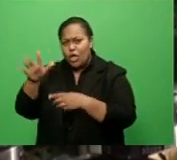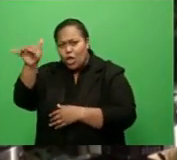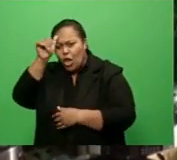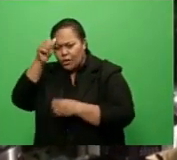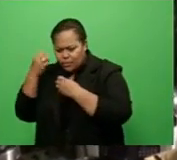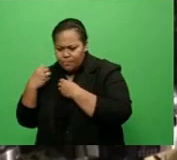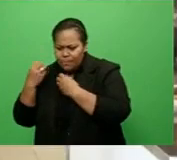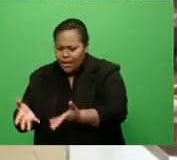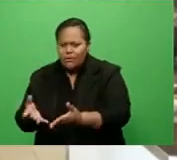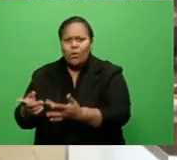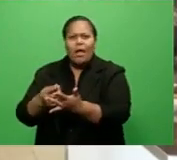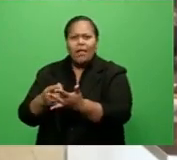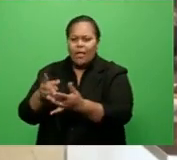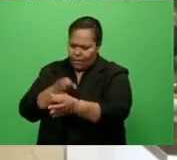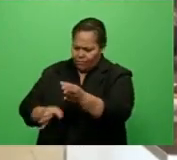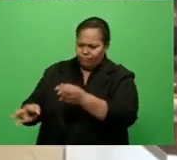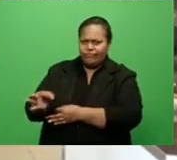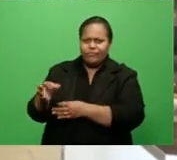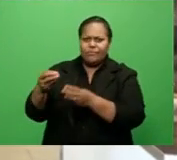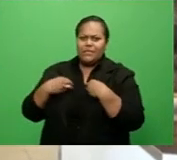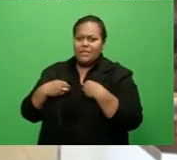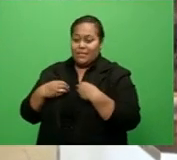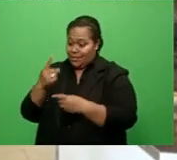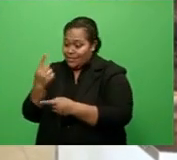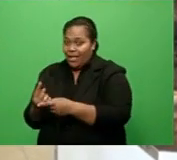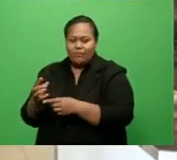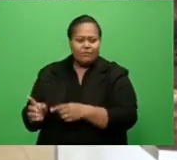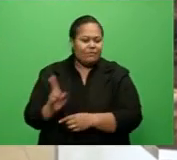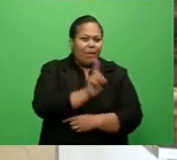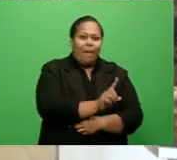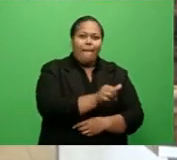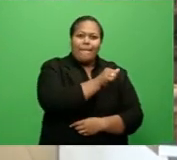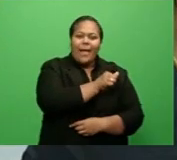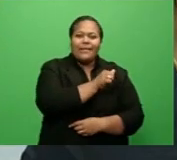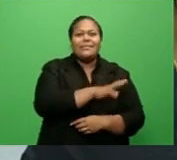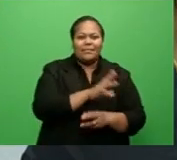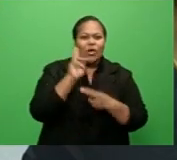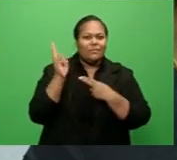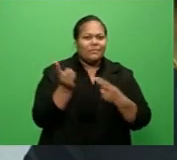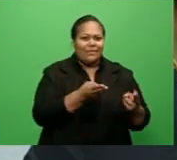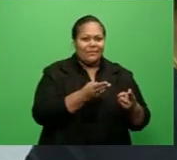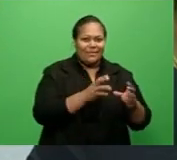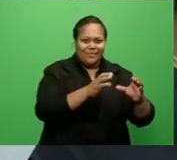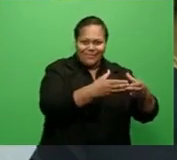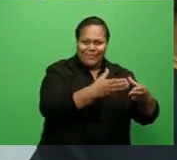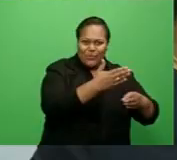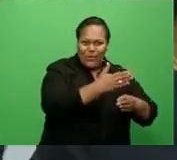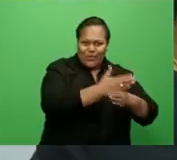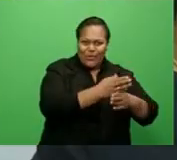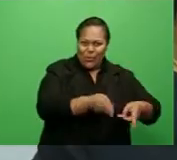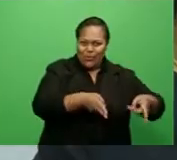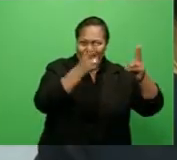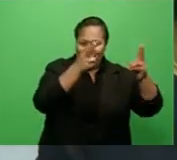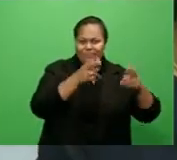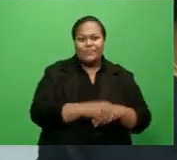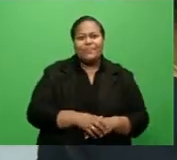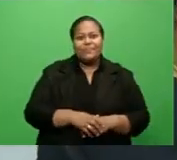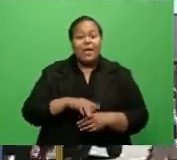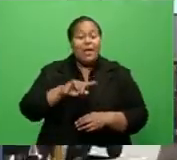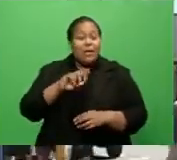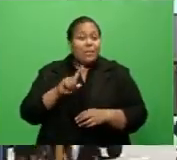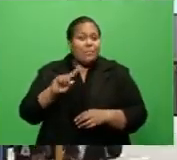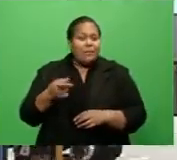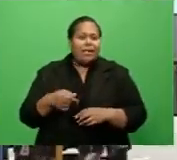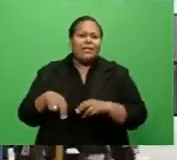others take over the business while they can go back to the hospitality industry. Yeah? However, the Fiji Chamber of Commerce believes